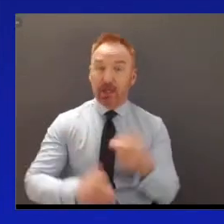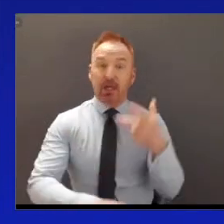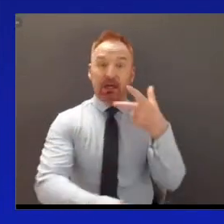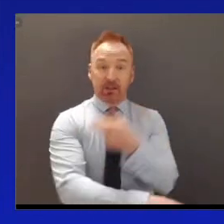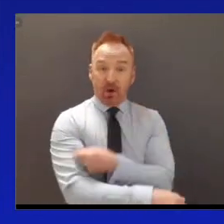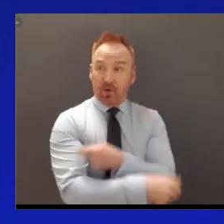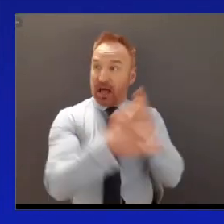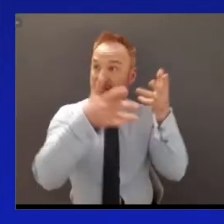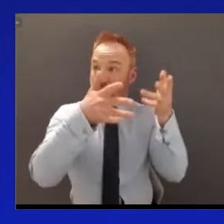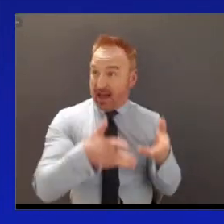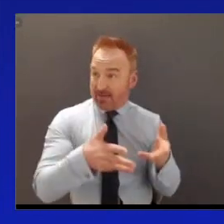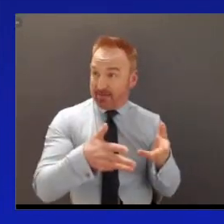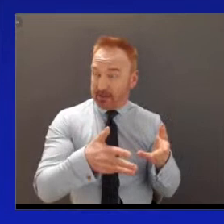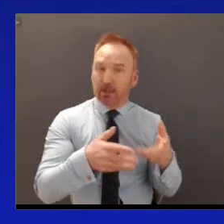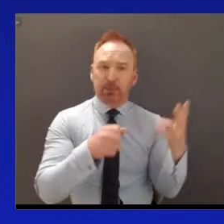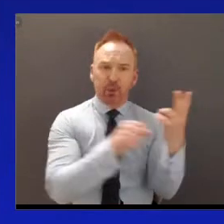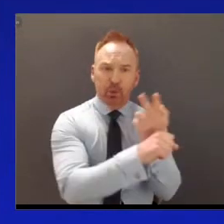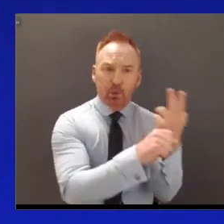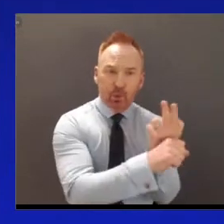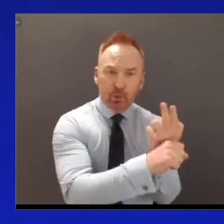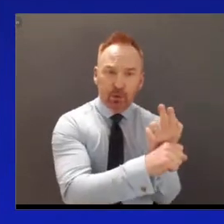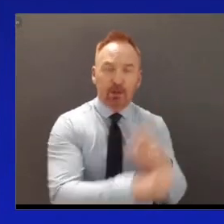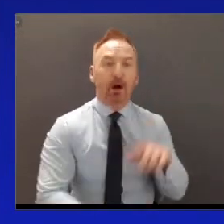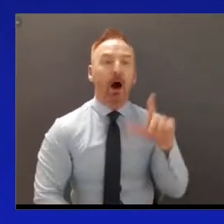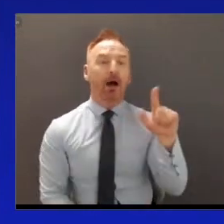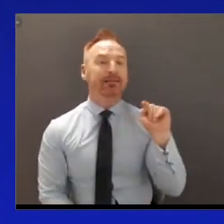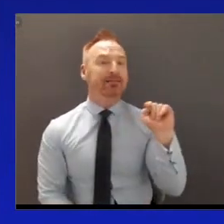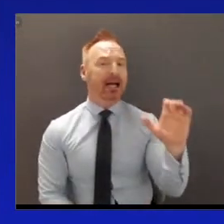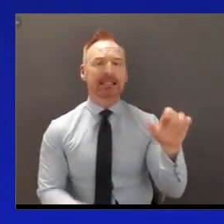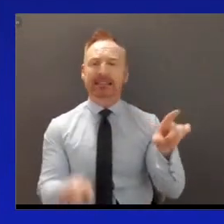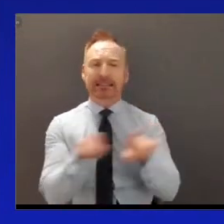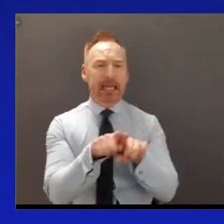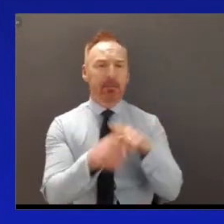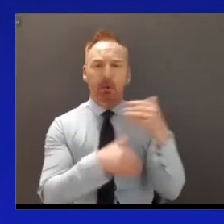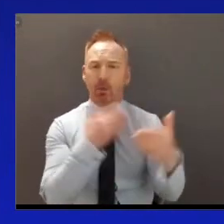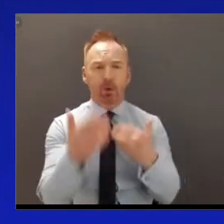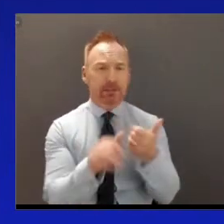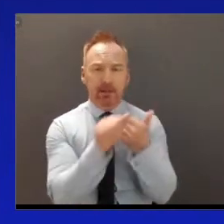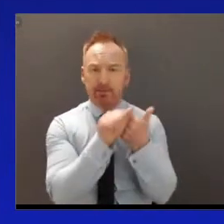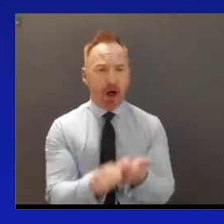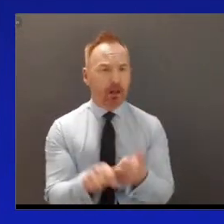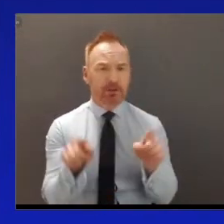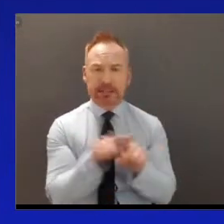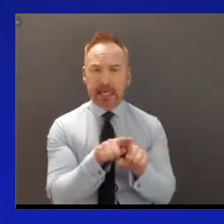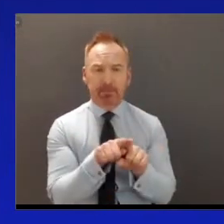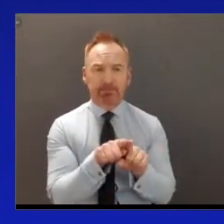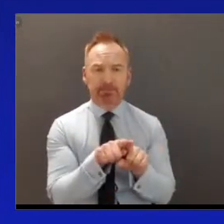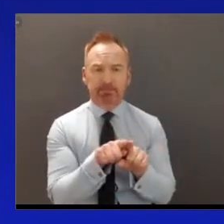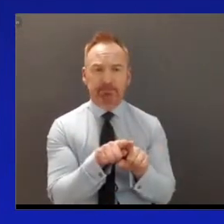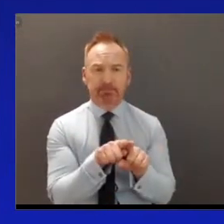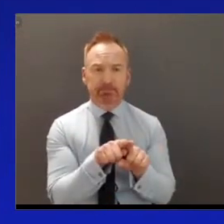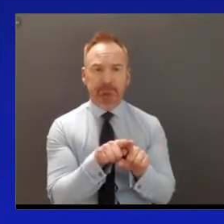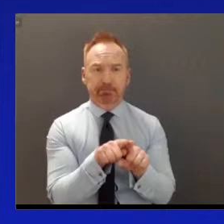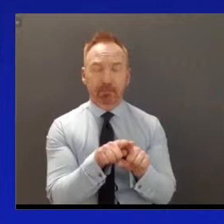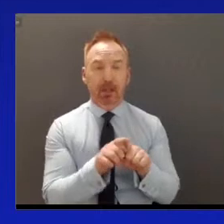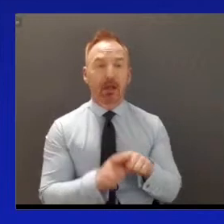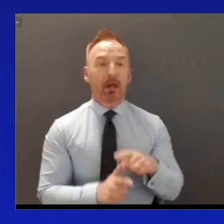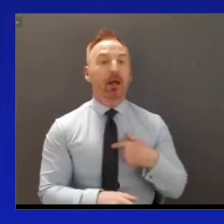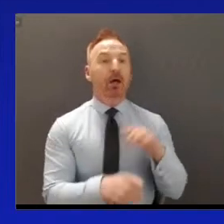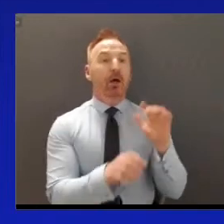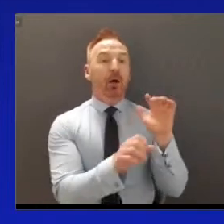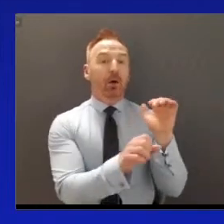that. And when we did the long-term care facilities, we did the same thing. So in those cases, other workers that were